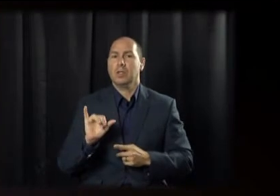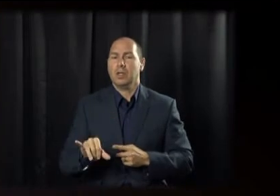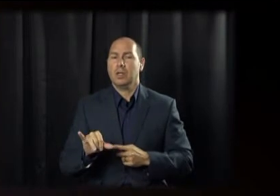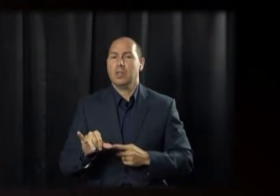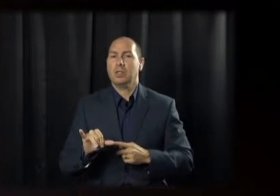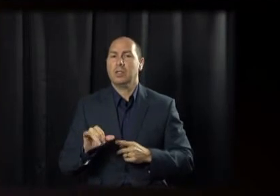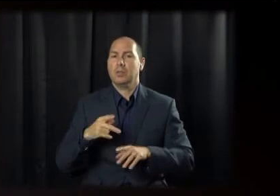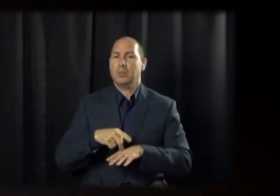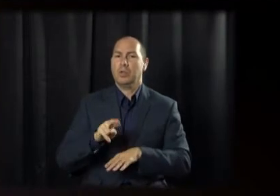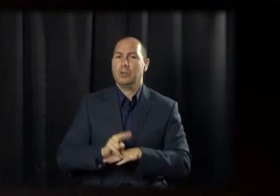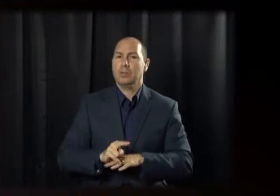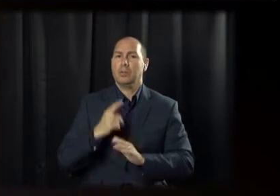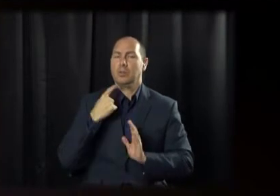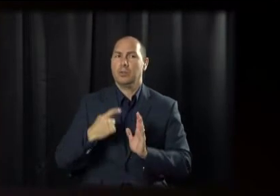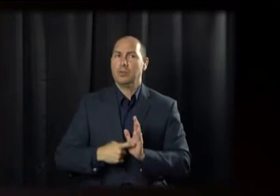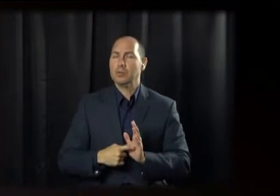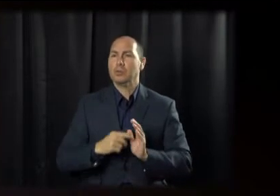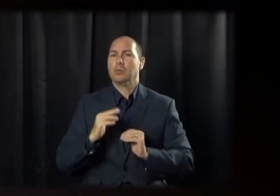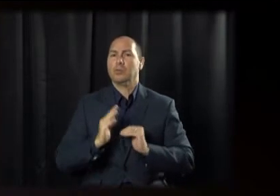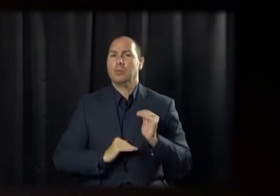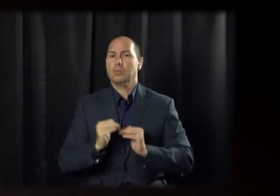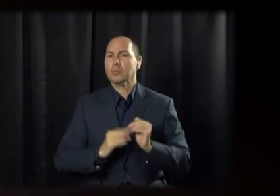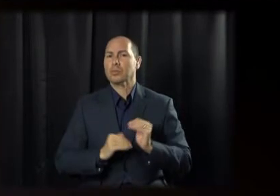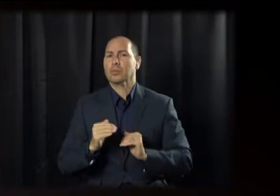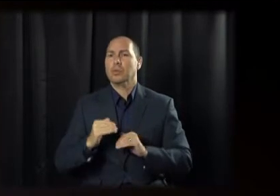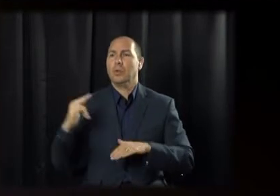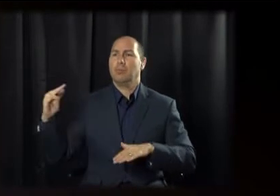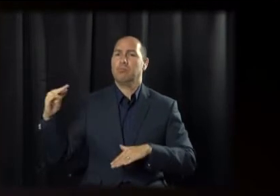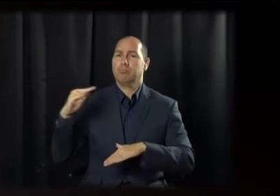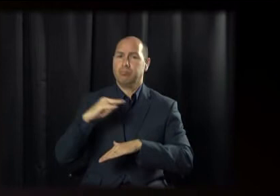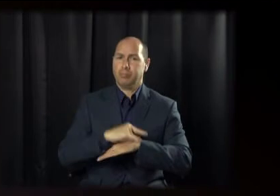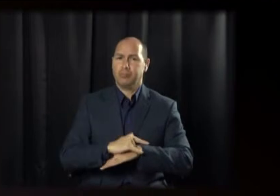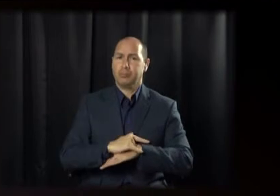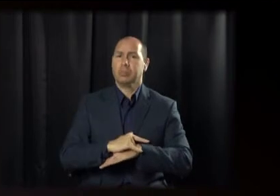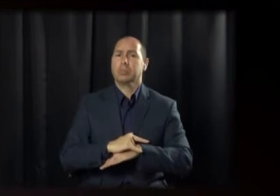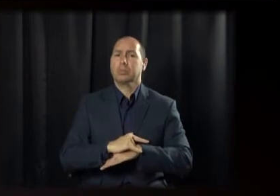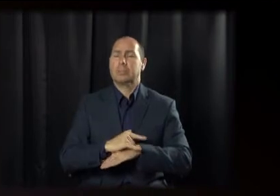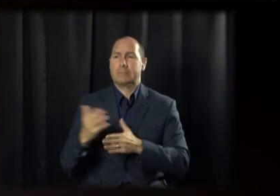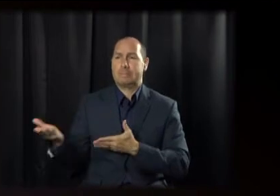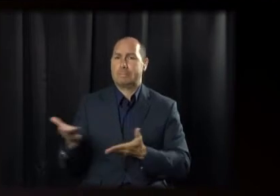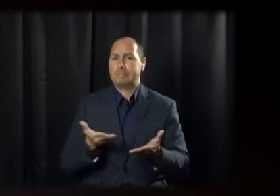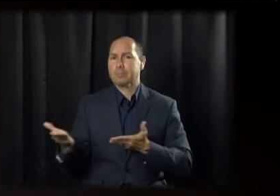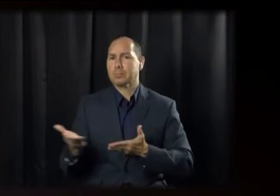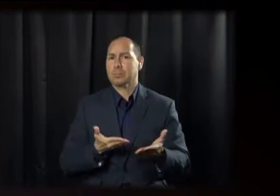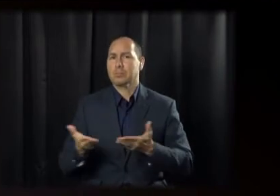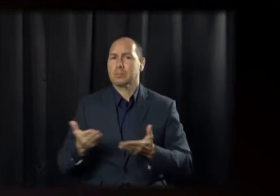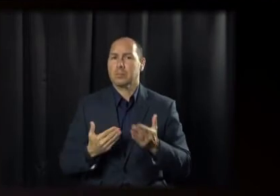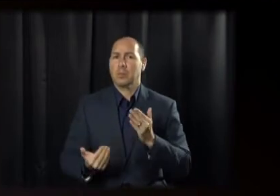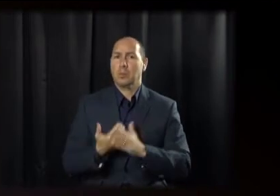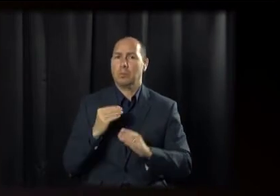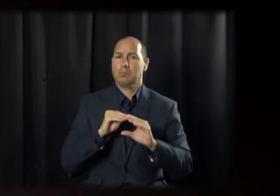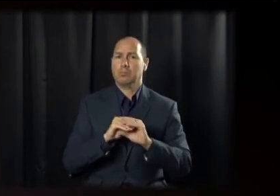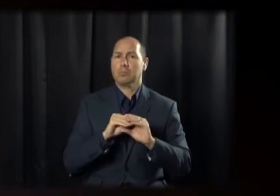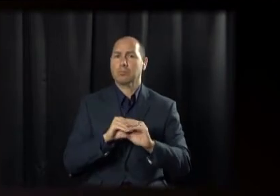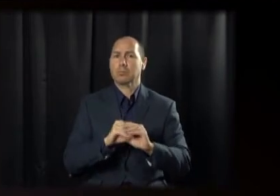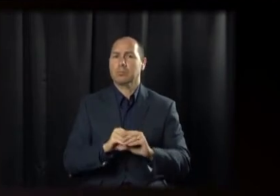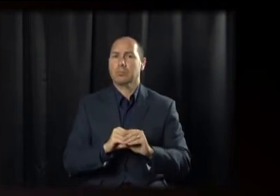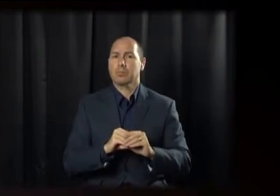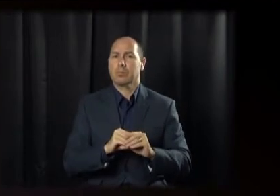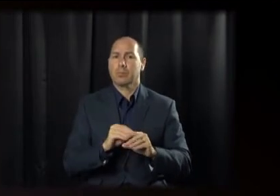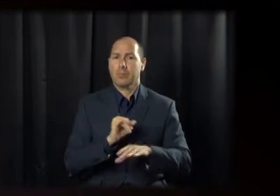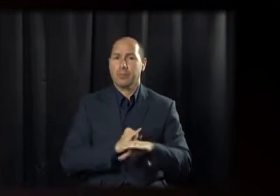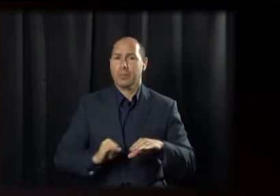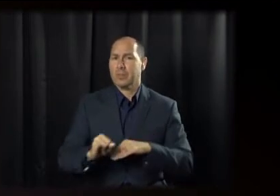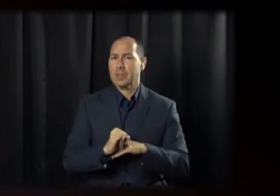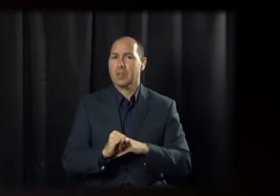reshore manufacturing, increase air cargo operations, and attract new investments, the island's roads and transportation system will play